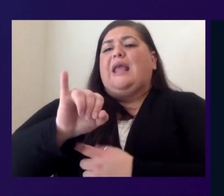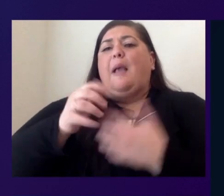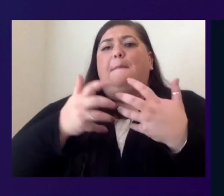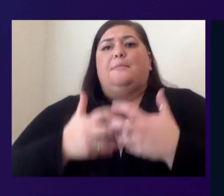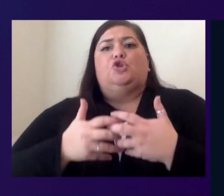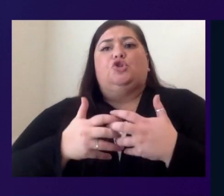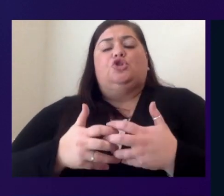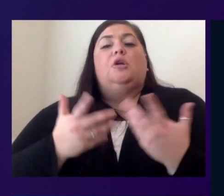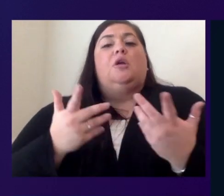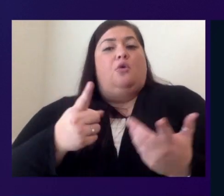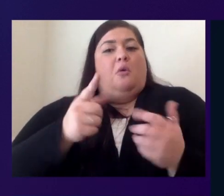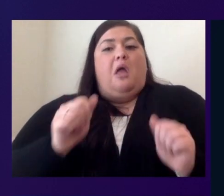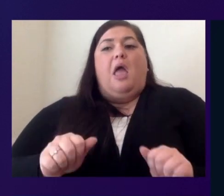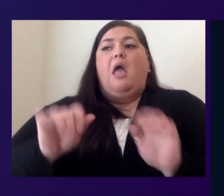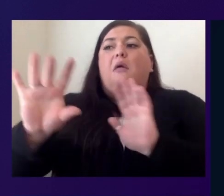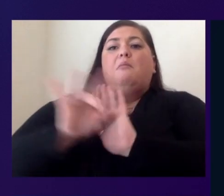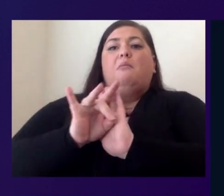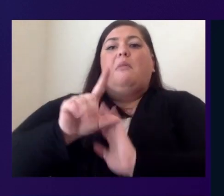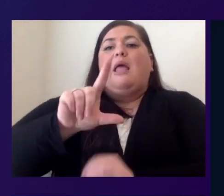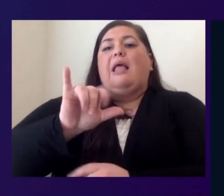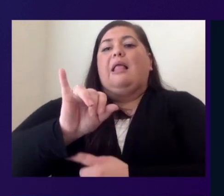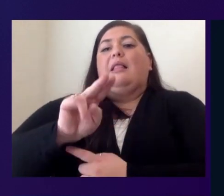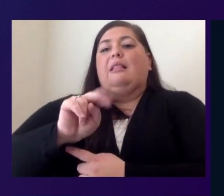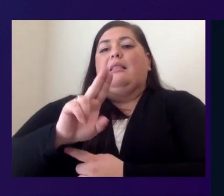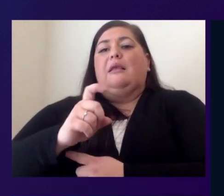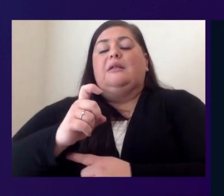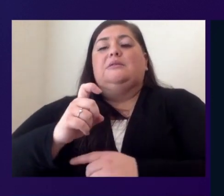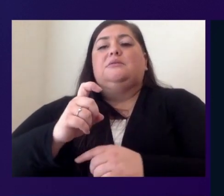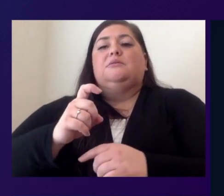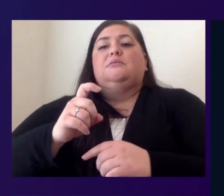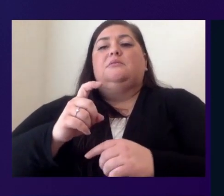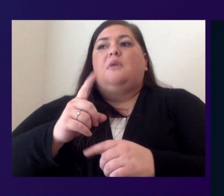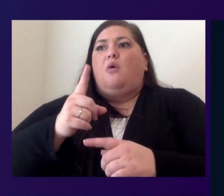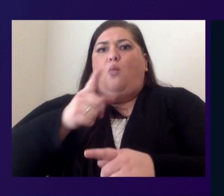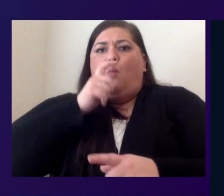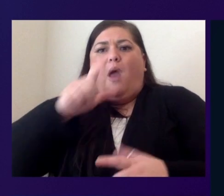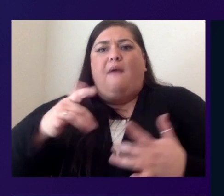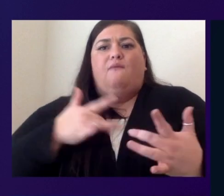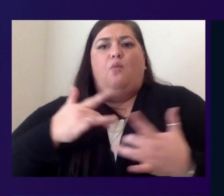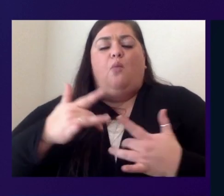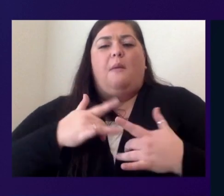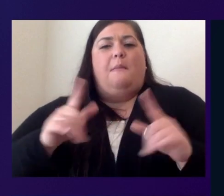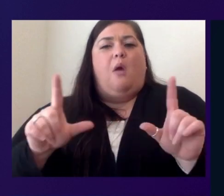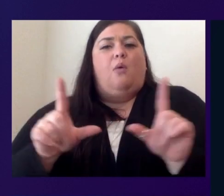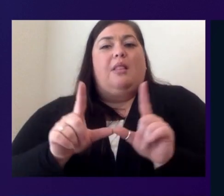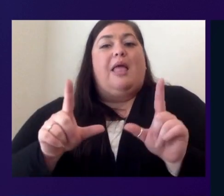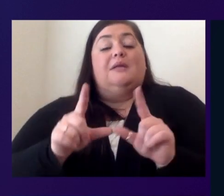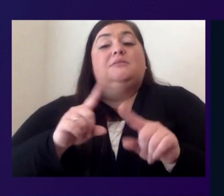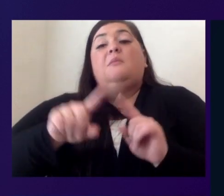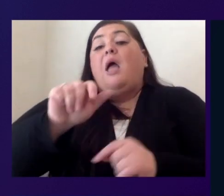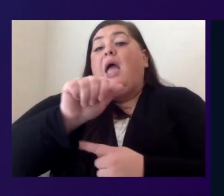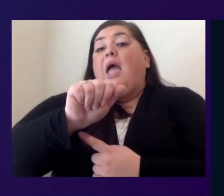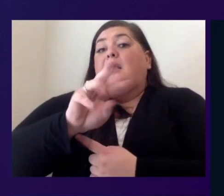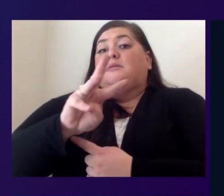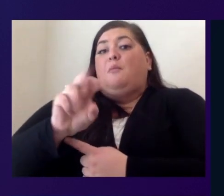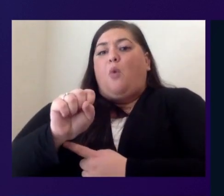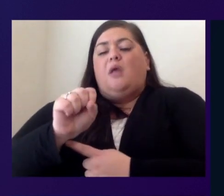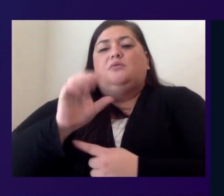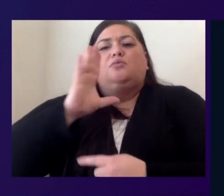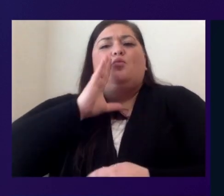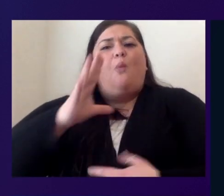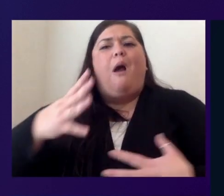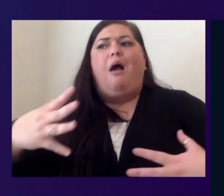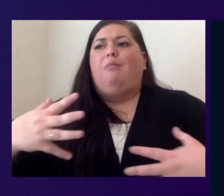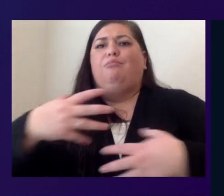a Linux operating machine and you don't have to worry about that license. But AWS does make it rather simple